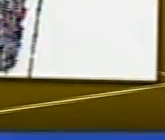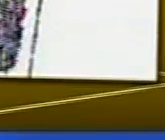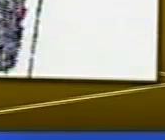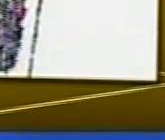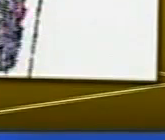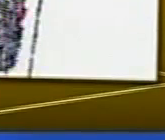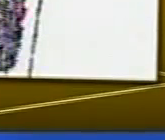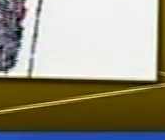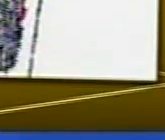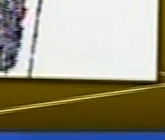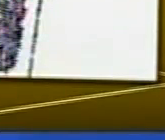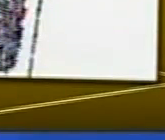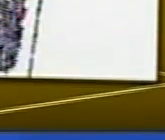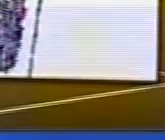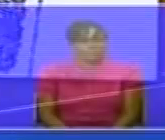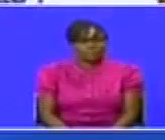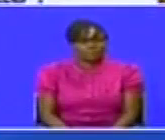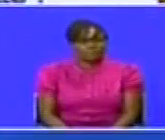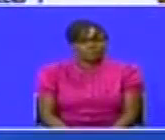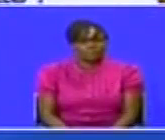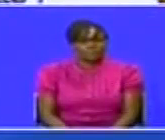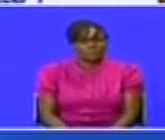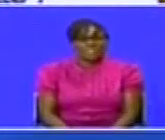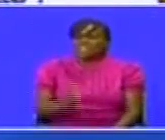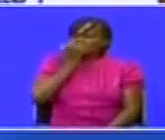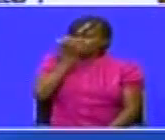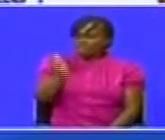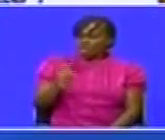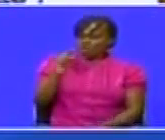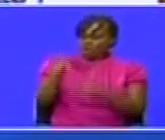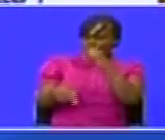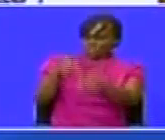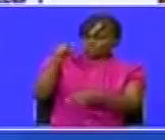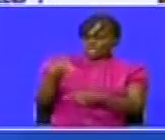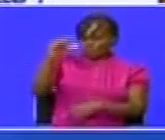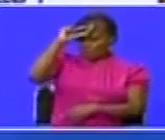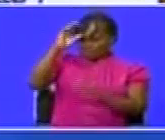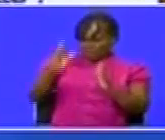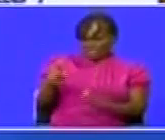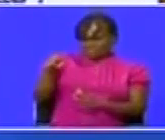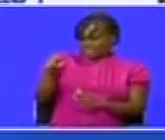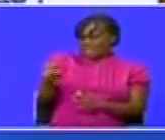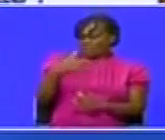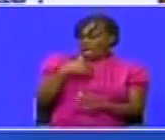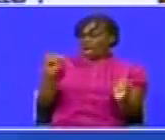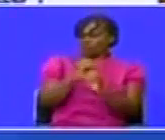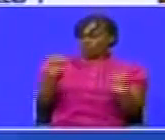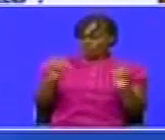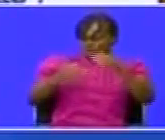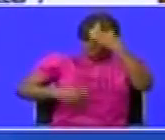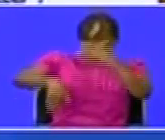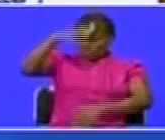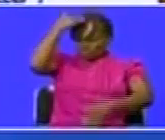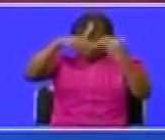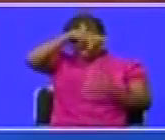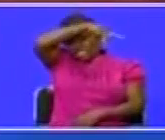1962. The Kabete Member of Parliament has rubbished claims by Kiambu Governor William Kabogo that he doesn't possess a university